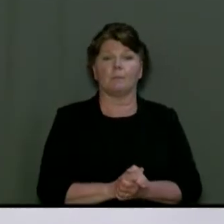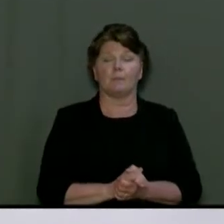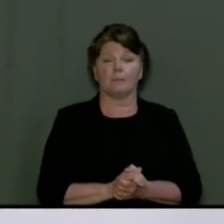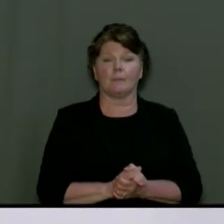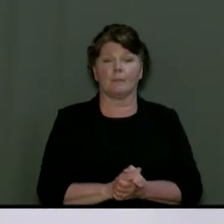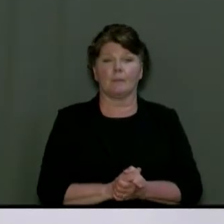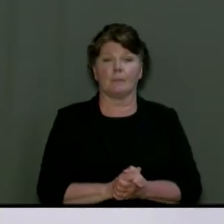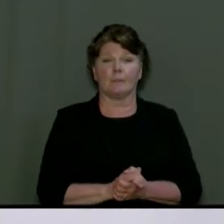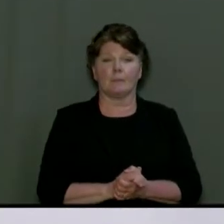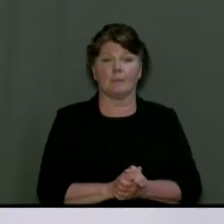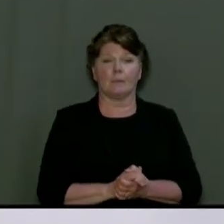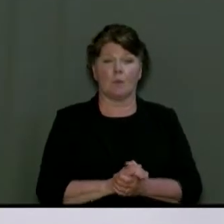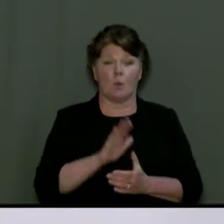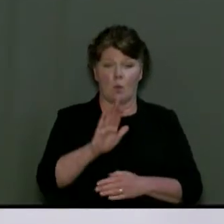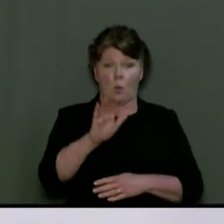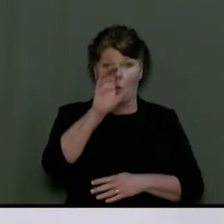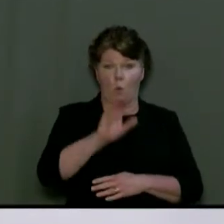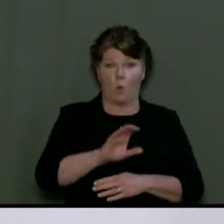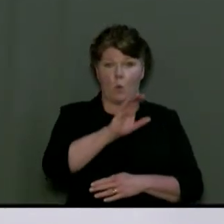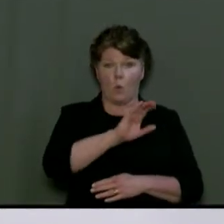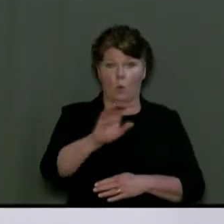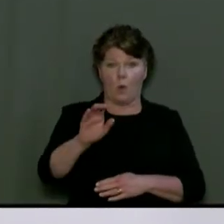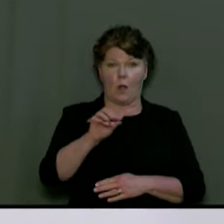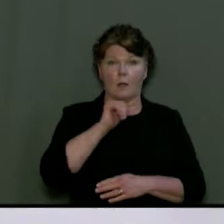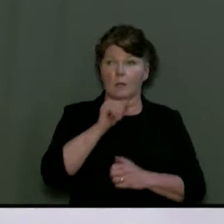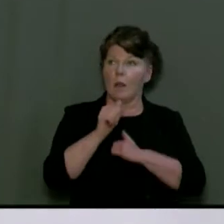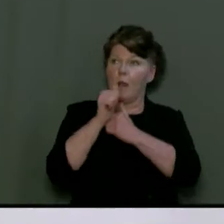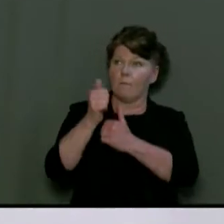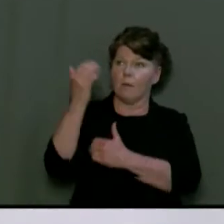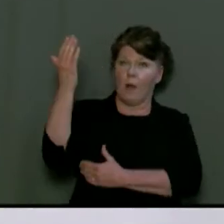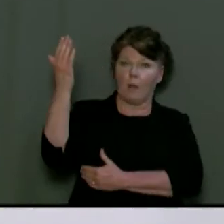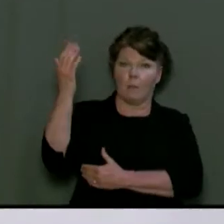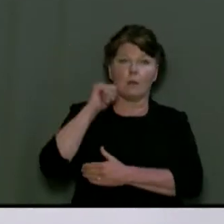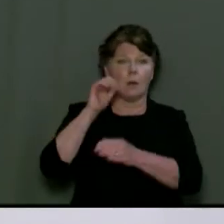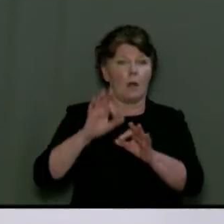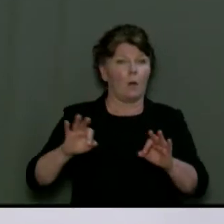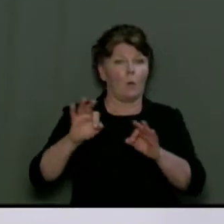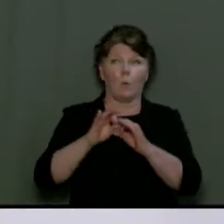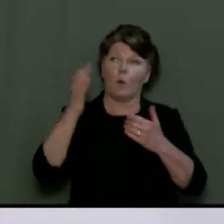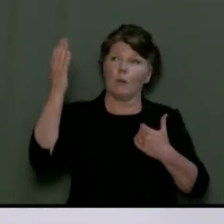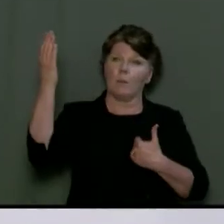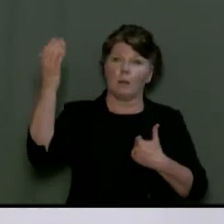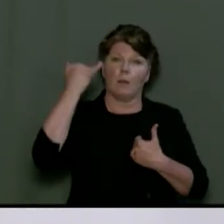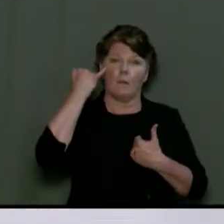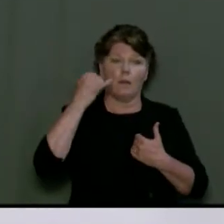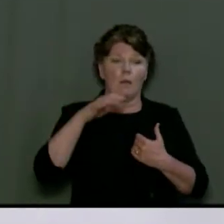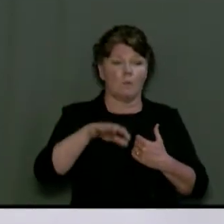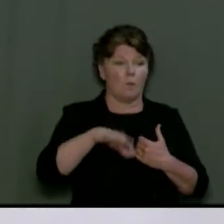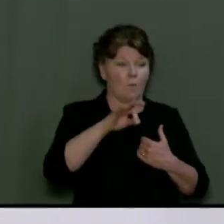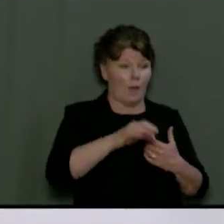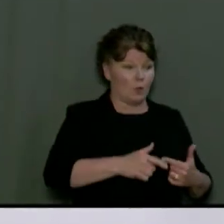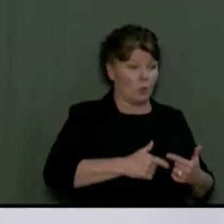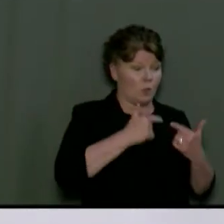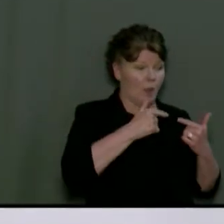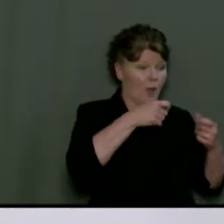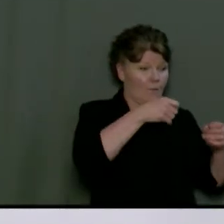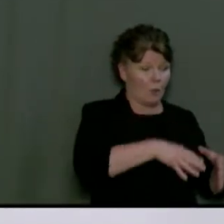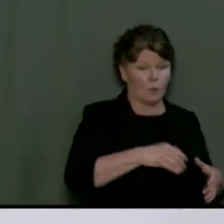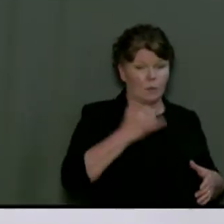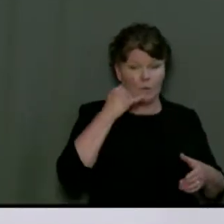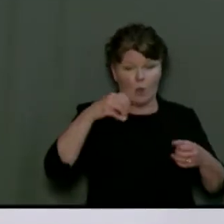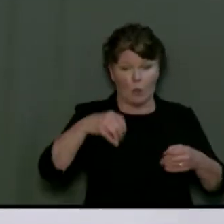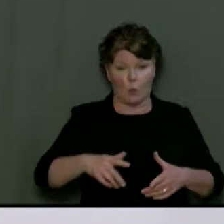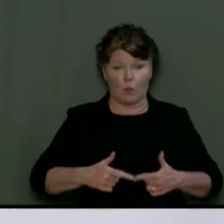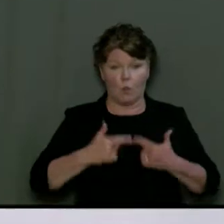whoever does not take his cross and follow me is not worthy of me. Whoever finds his life will lose it, and whoever loses his